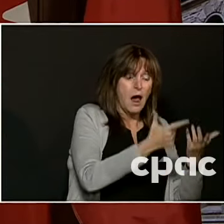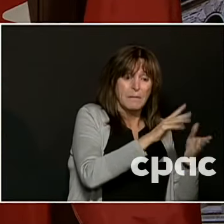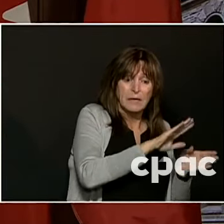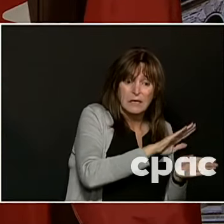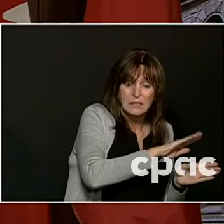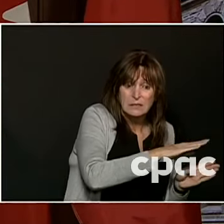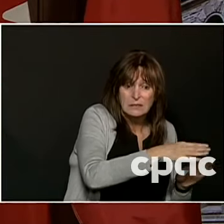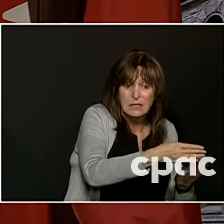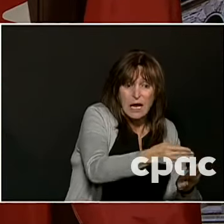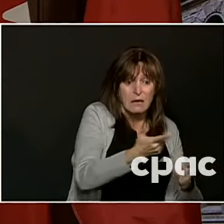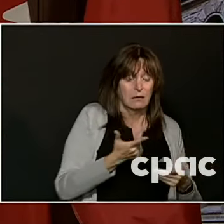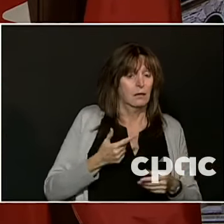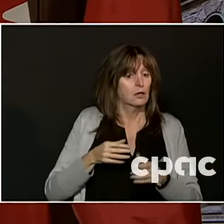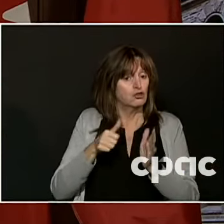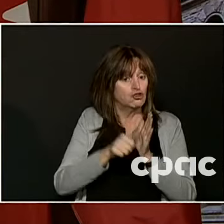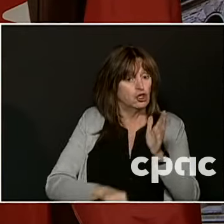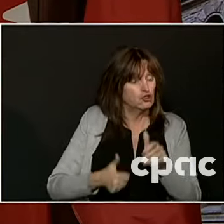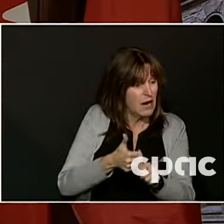care that they need.